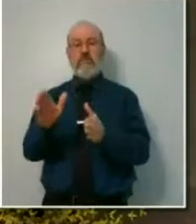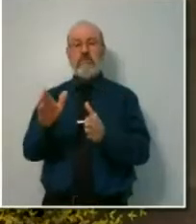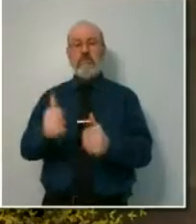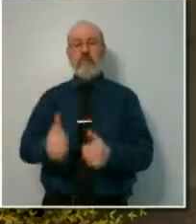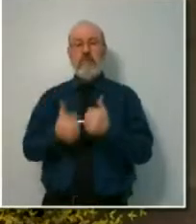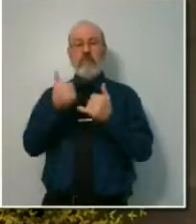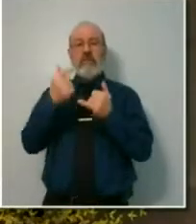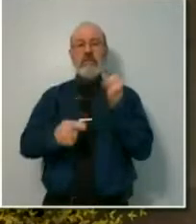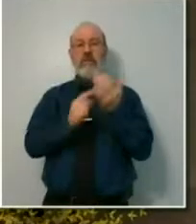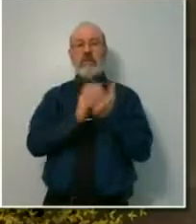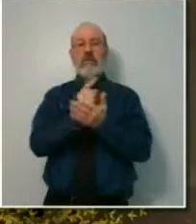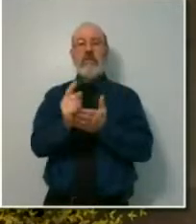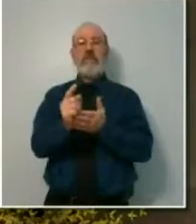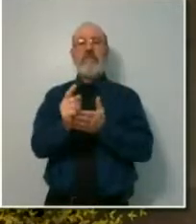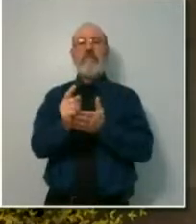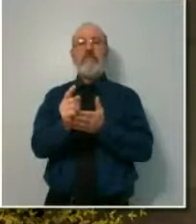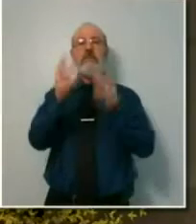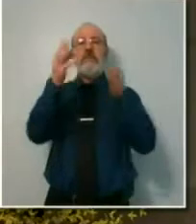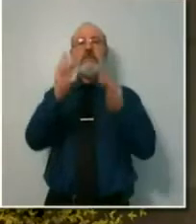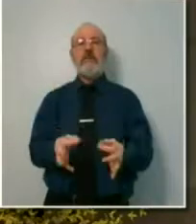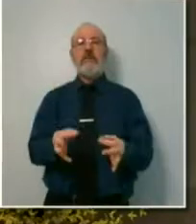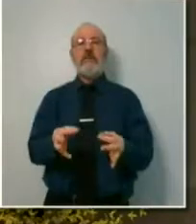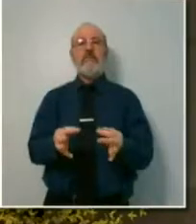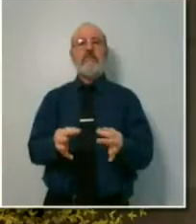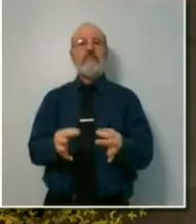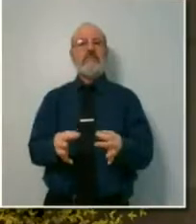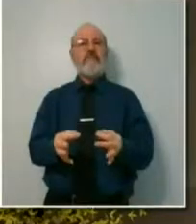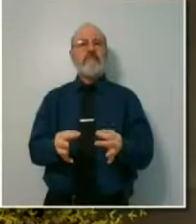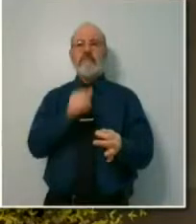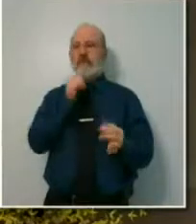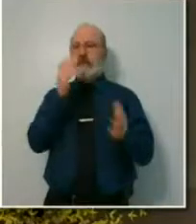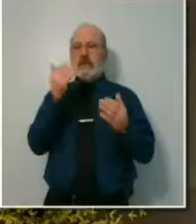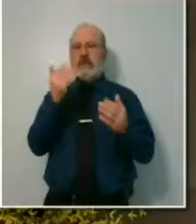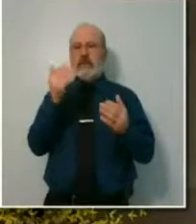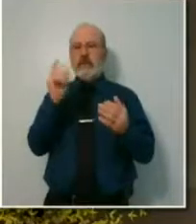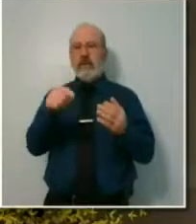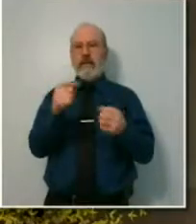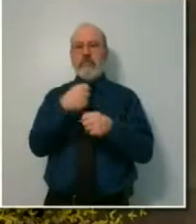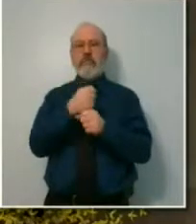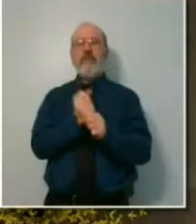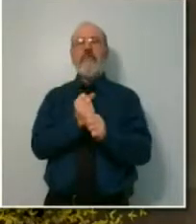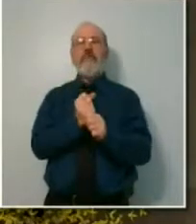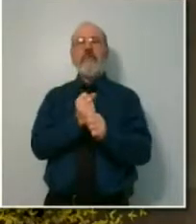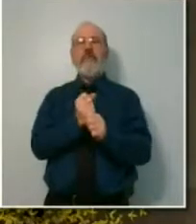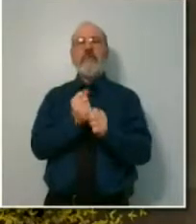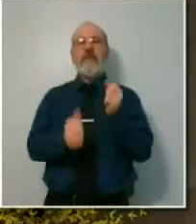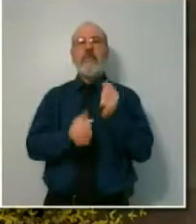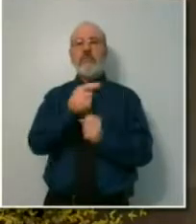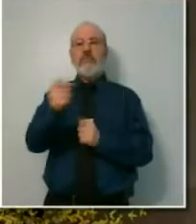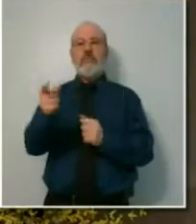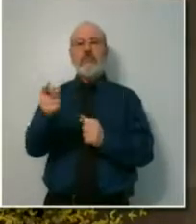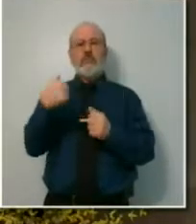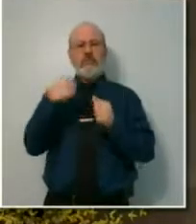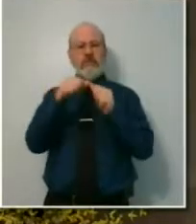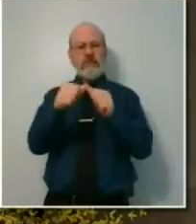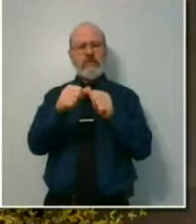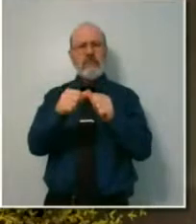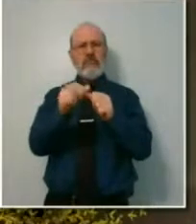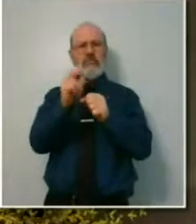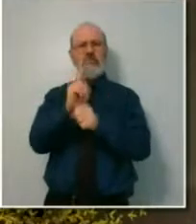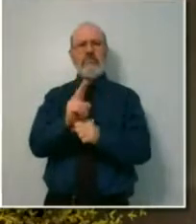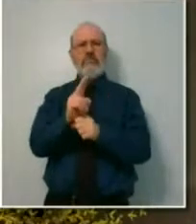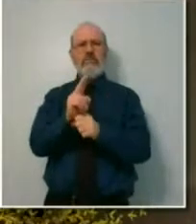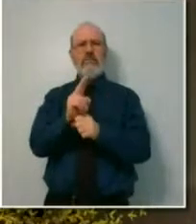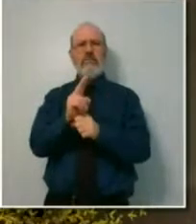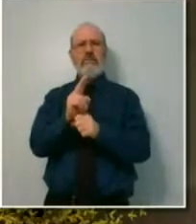week of decisions they did not expect they would have to make. As most of you are, we're continuing to utilize social media and